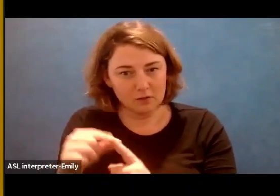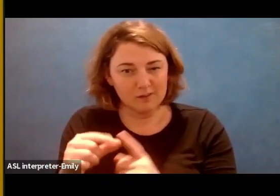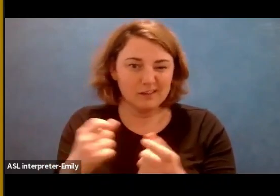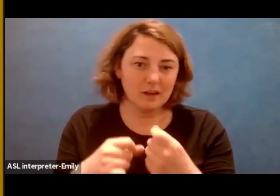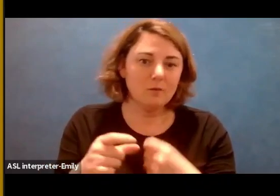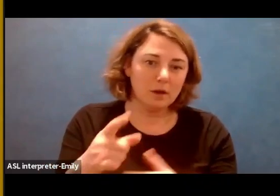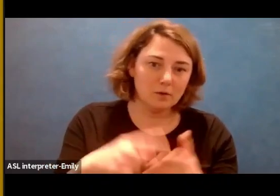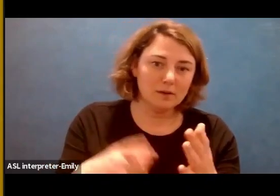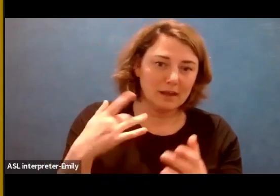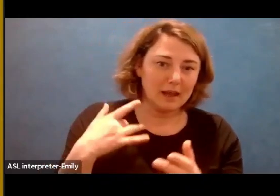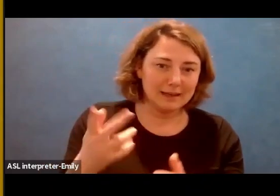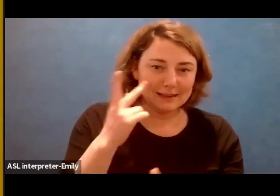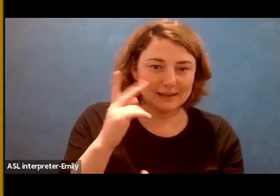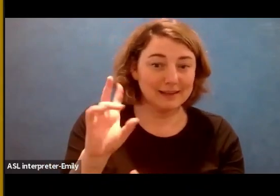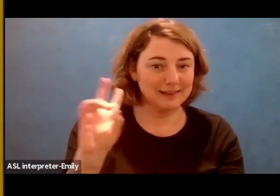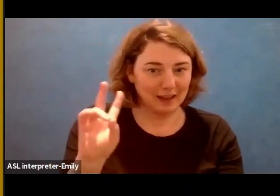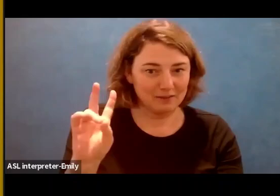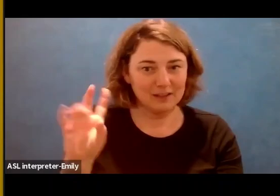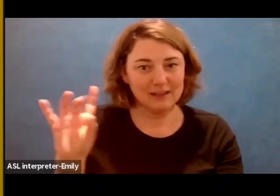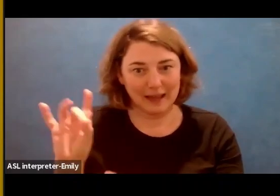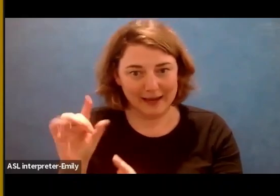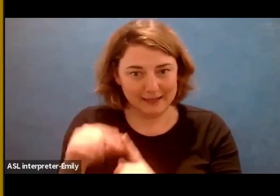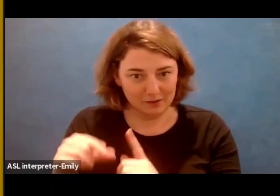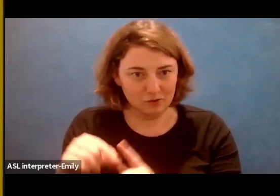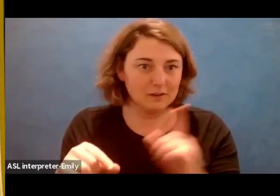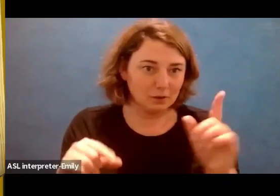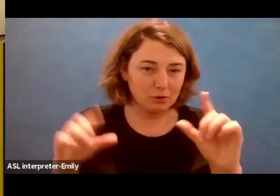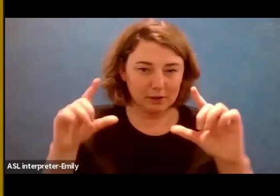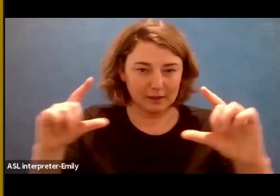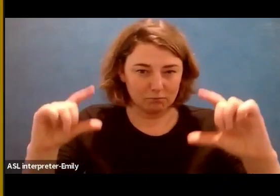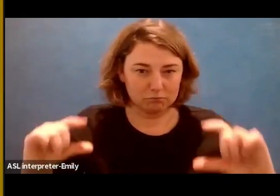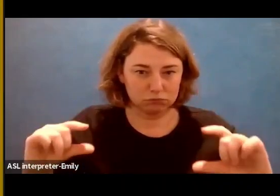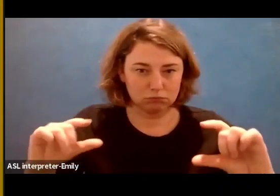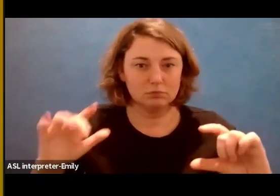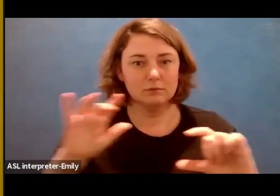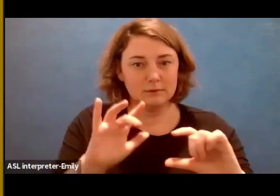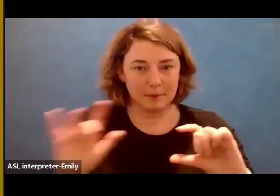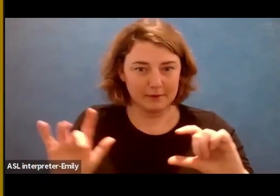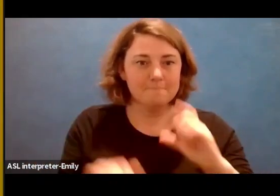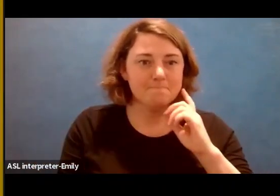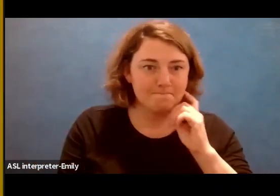typically see is 7 to 8 inches. Next slide.